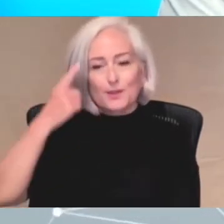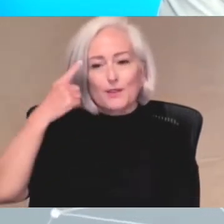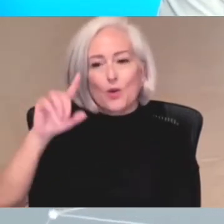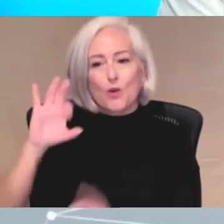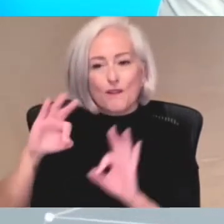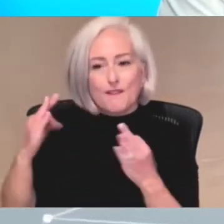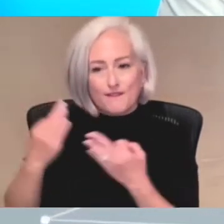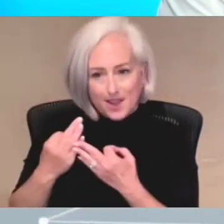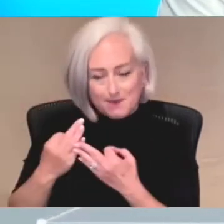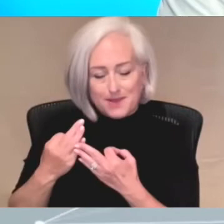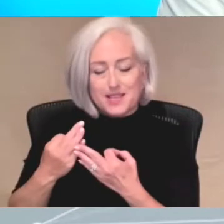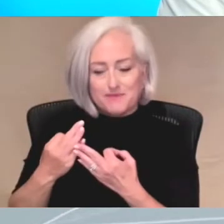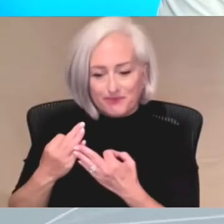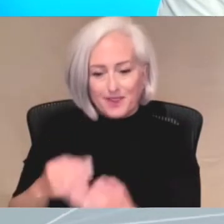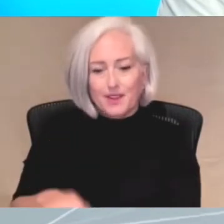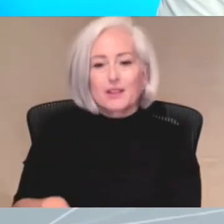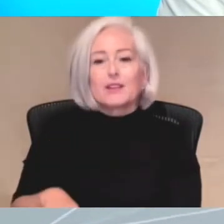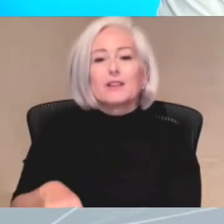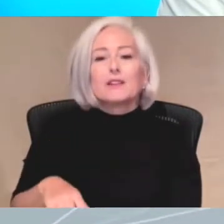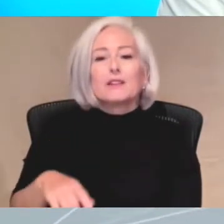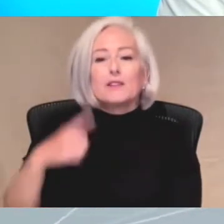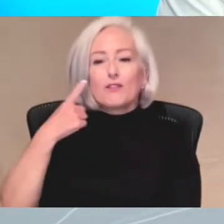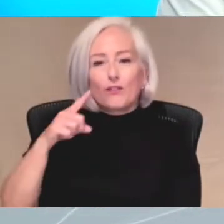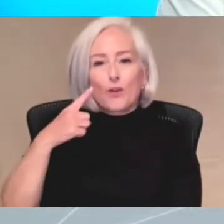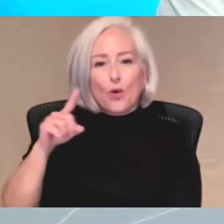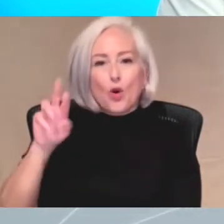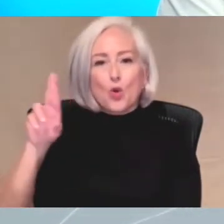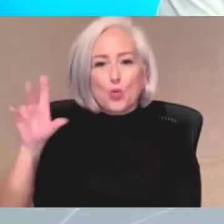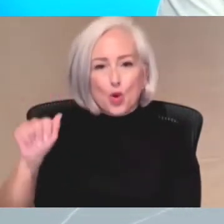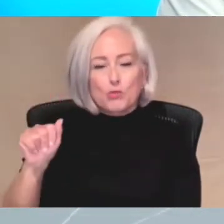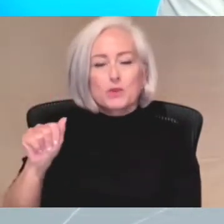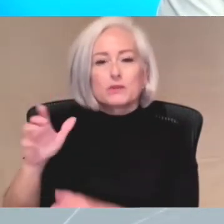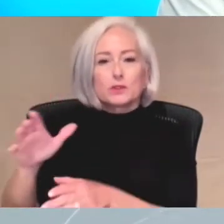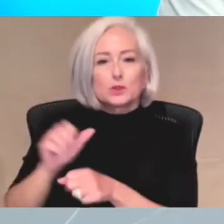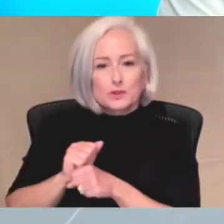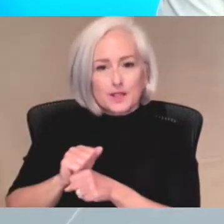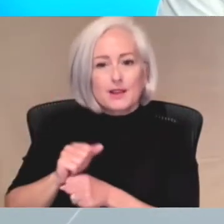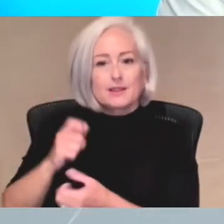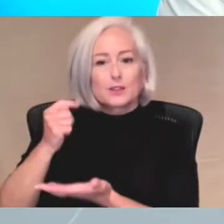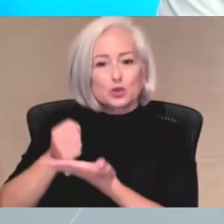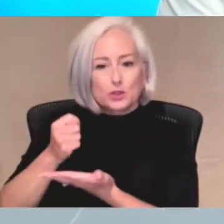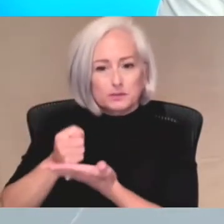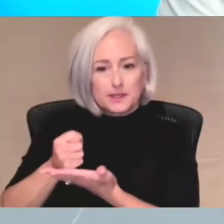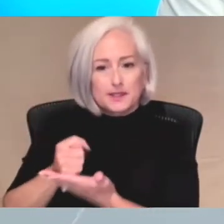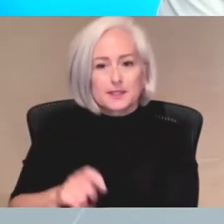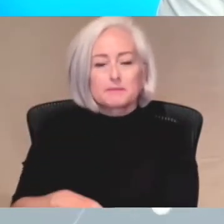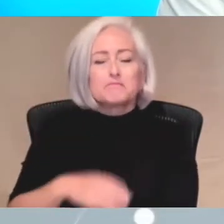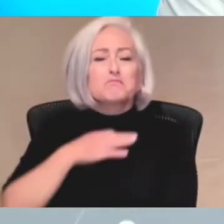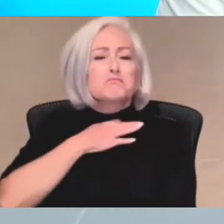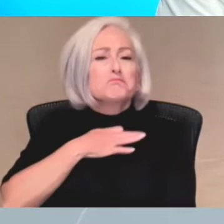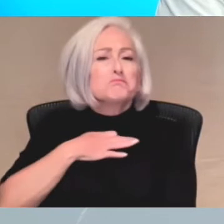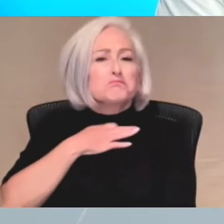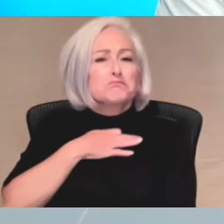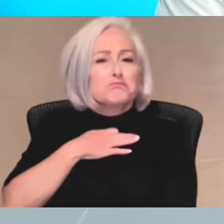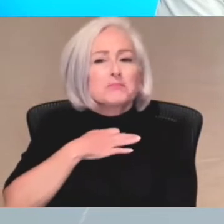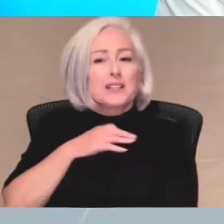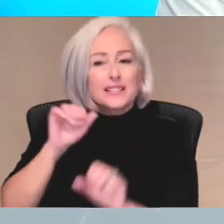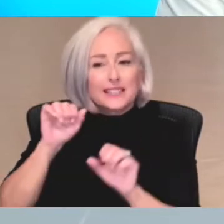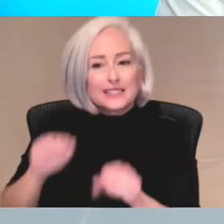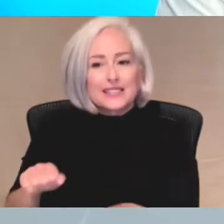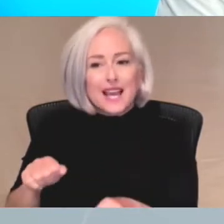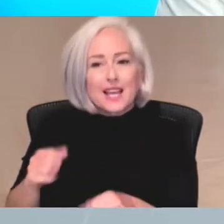for Roma to access this treatment. I'm wondering if you could maybe give us some